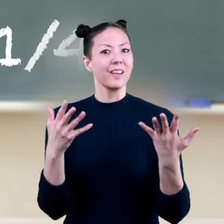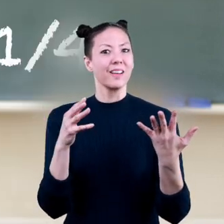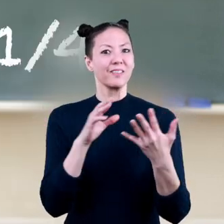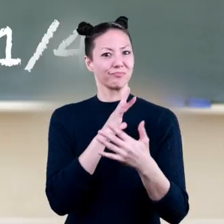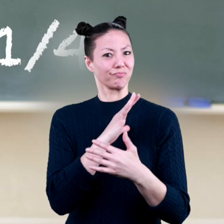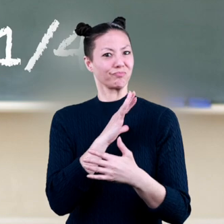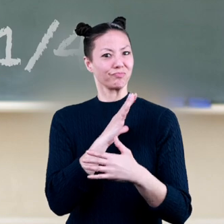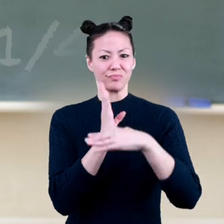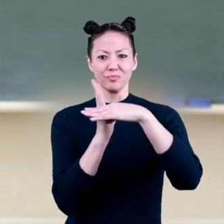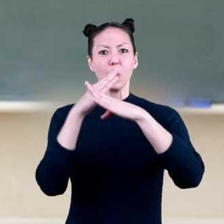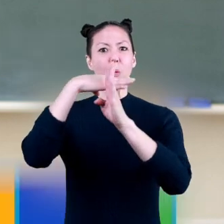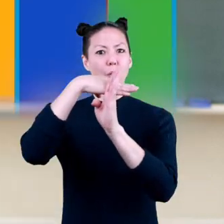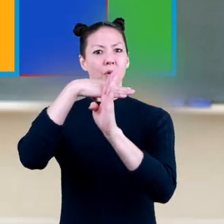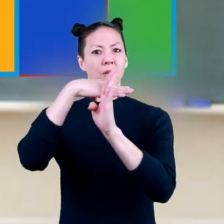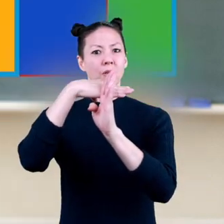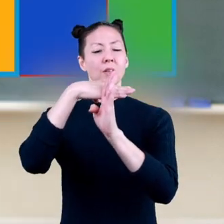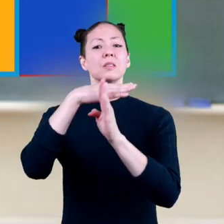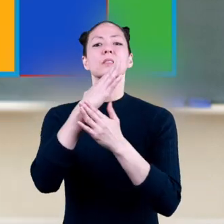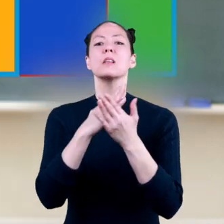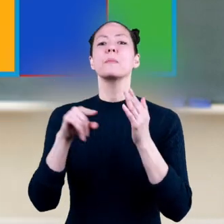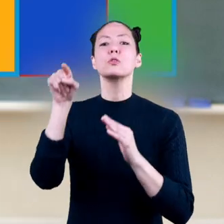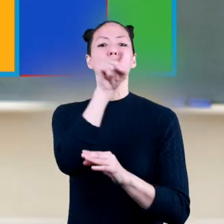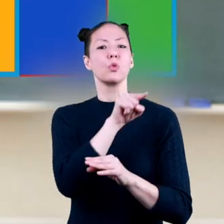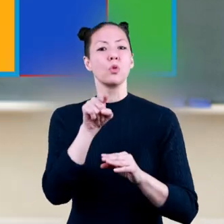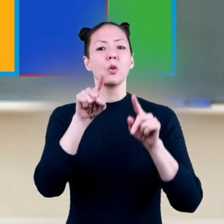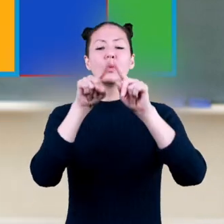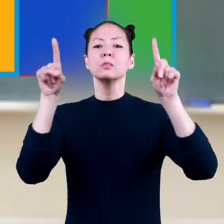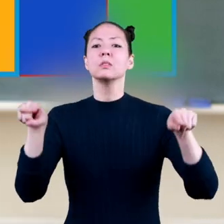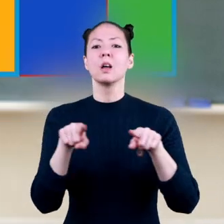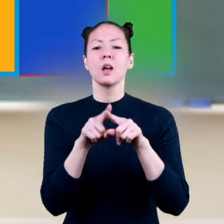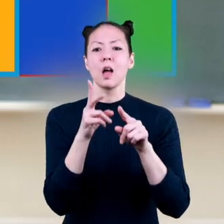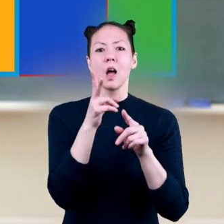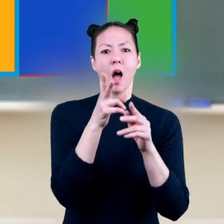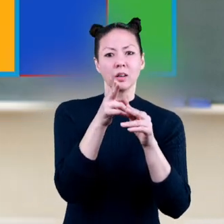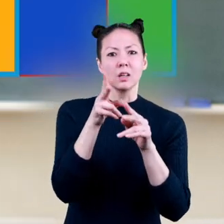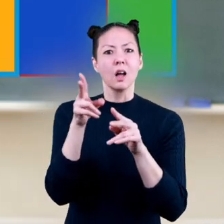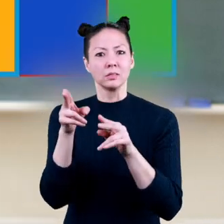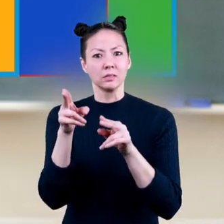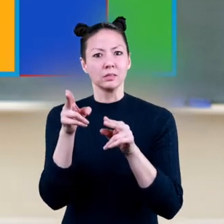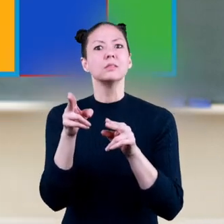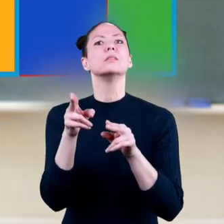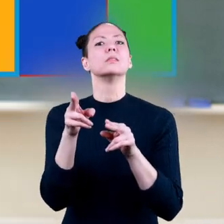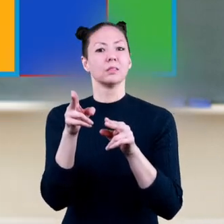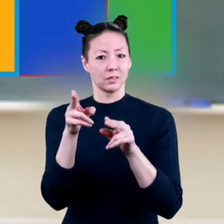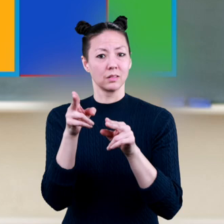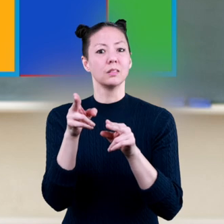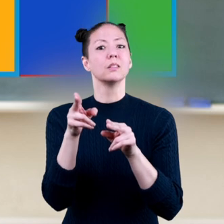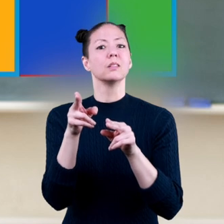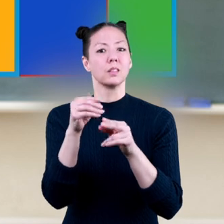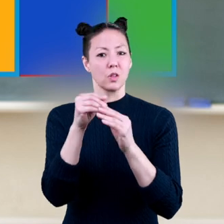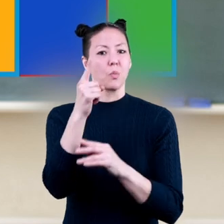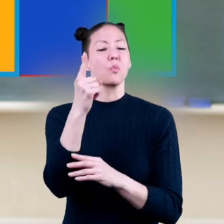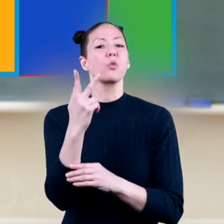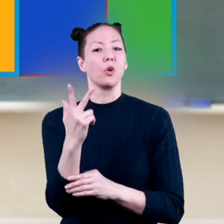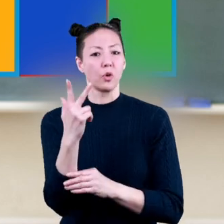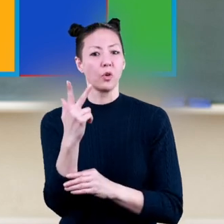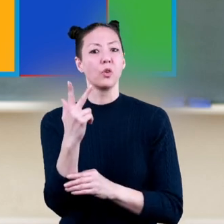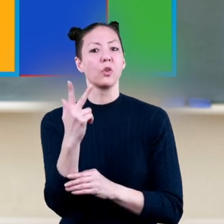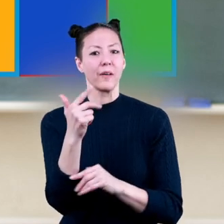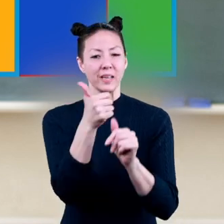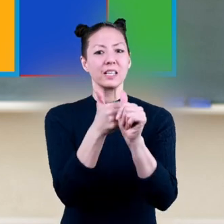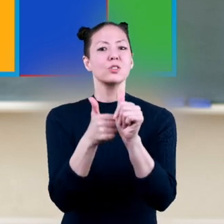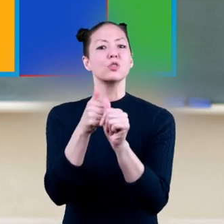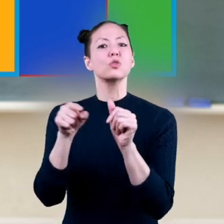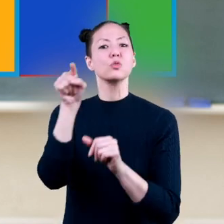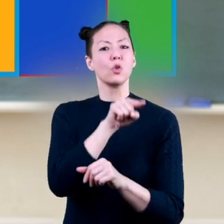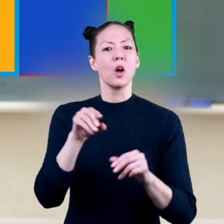or quarters. Here are some circles and rectangles cut into thirds. The circles and rectangles are cut into thirds. One third